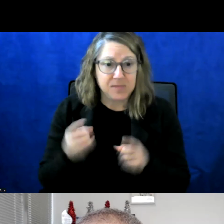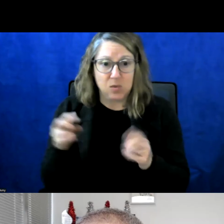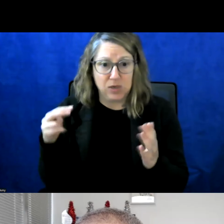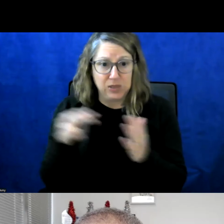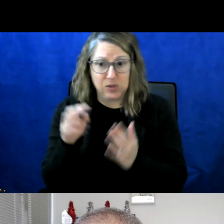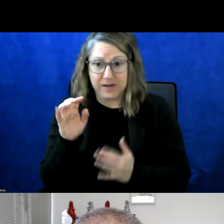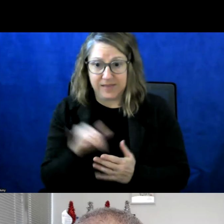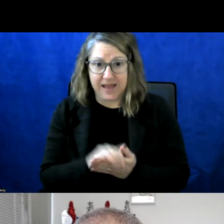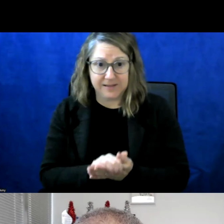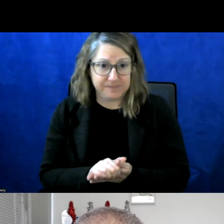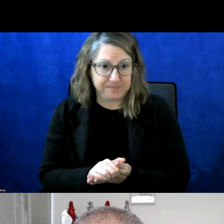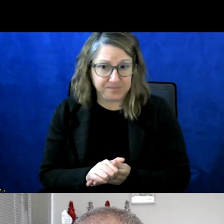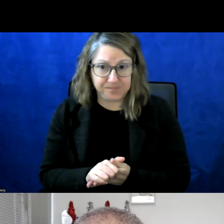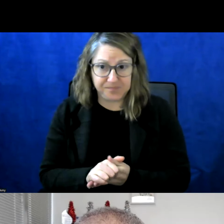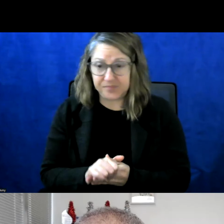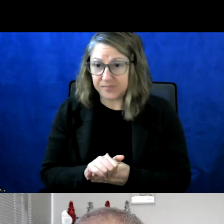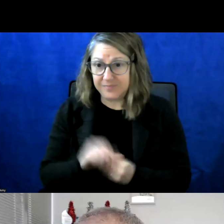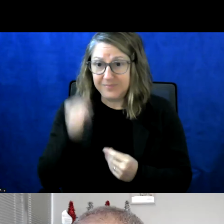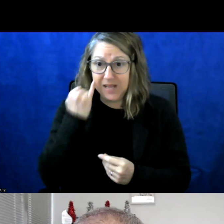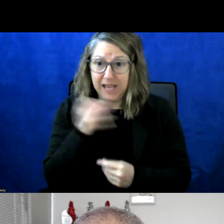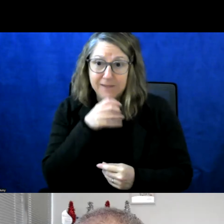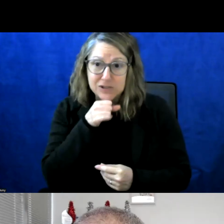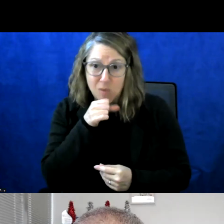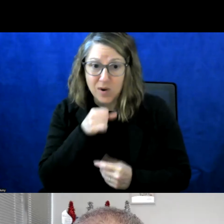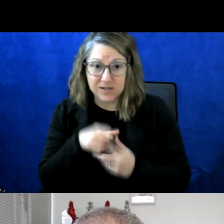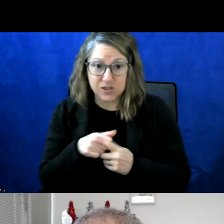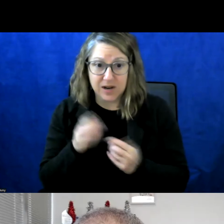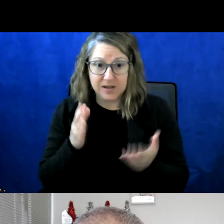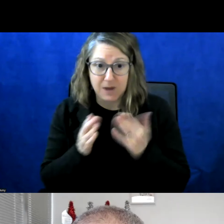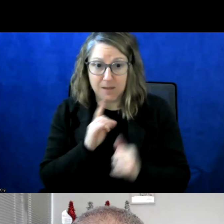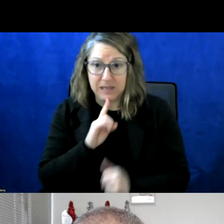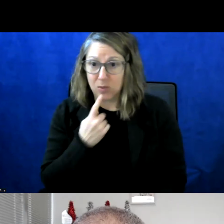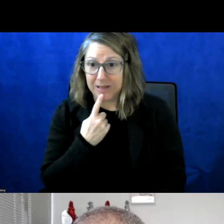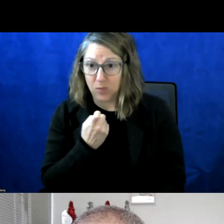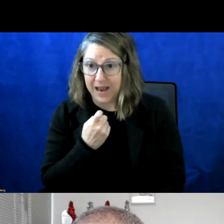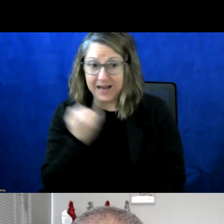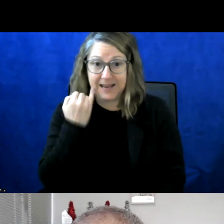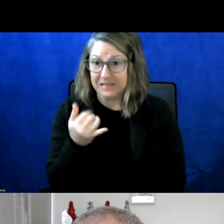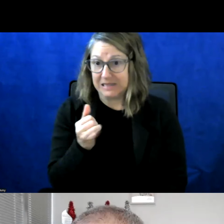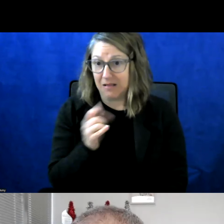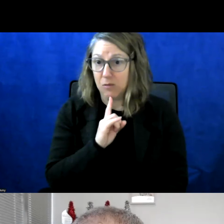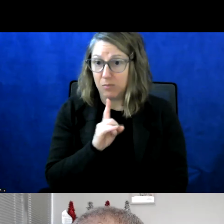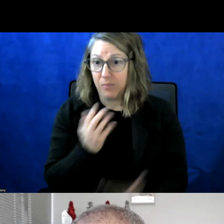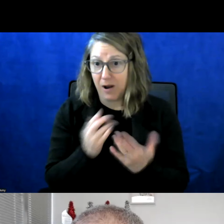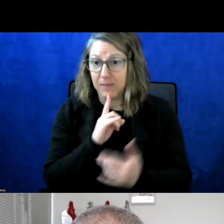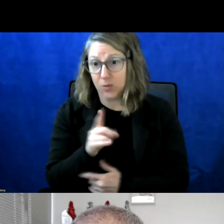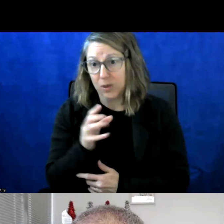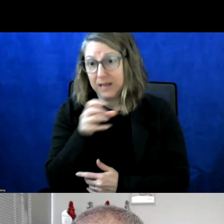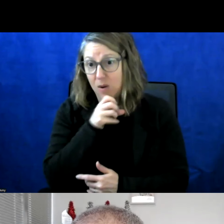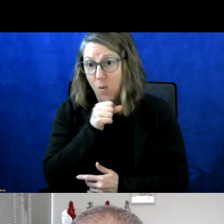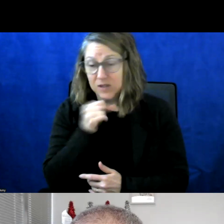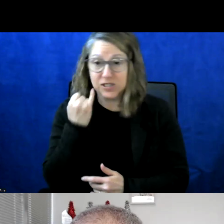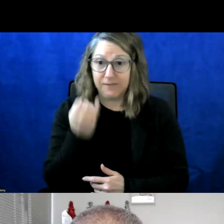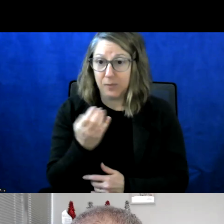way that I think about it is that if it's orange, it's probably really red. If it's yellow, it's probably really orange. If it's blue,